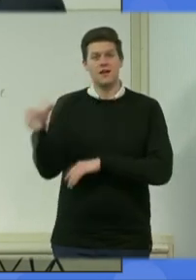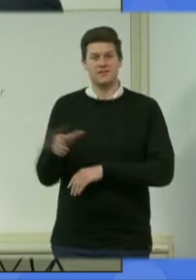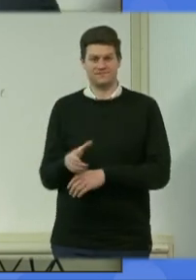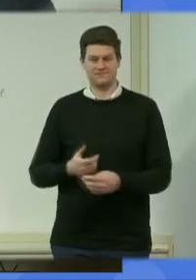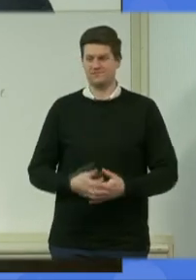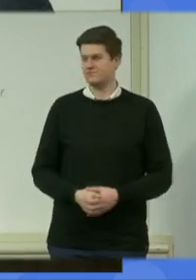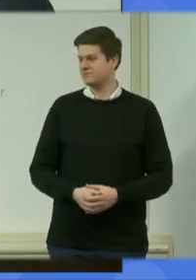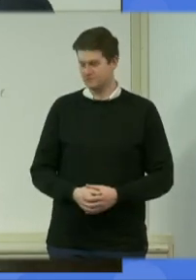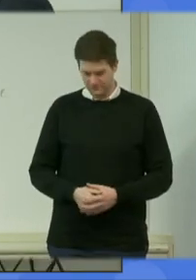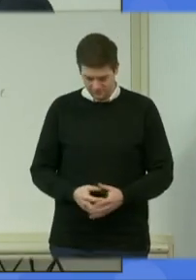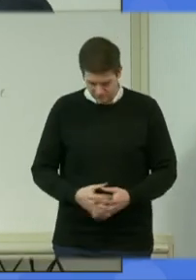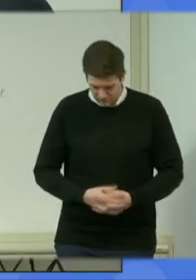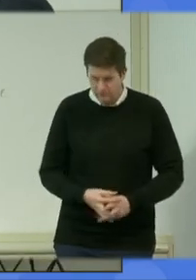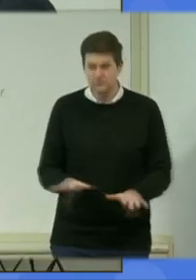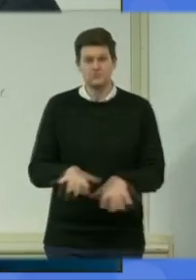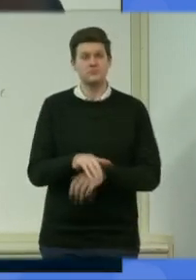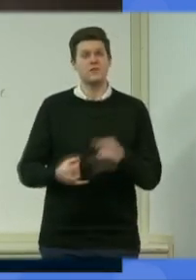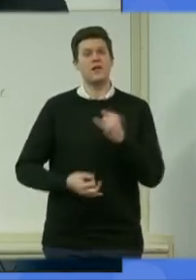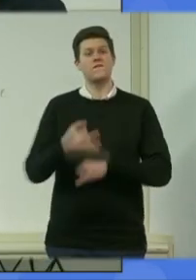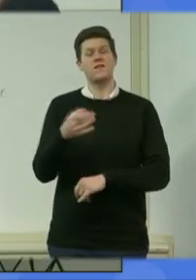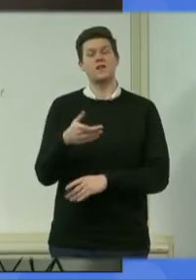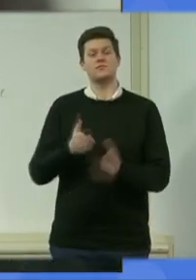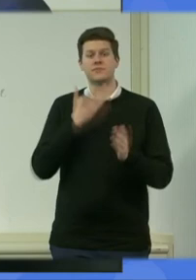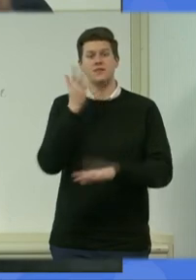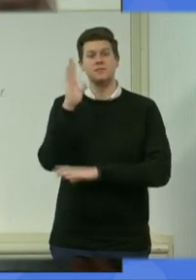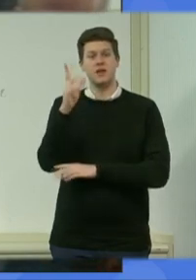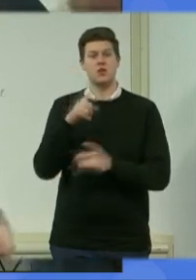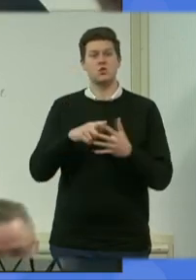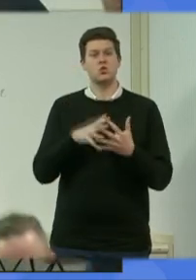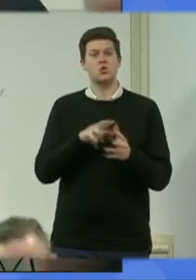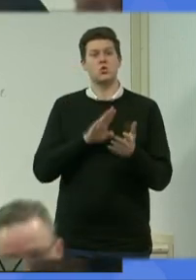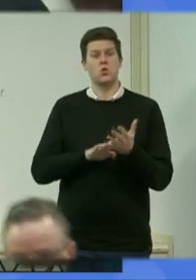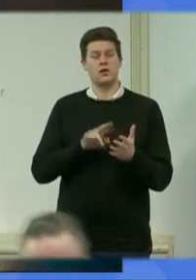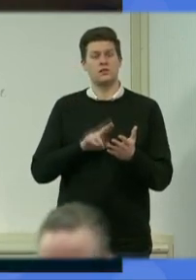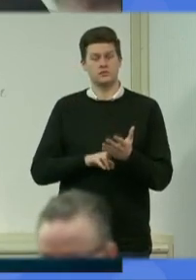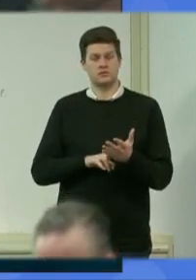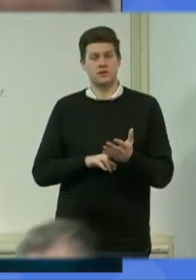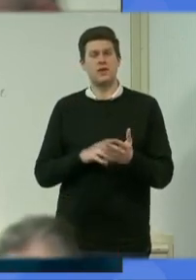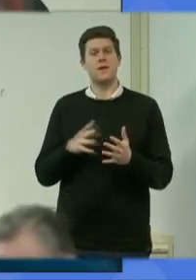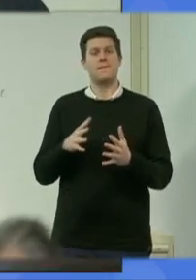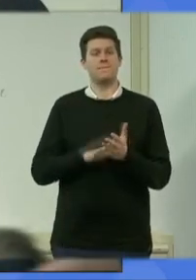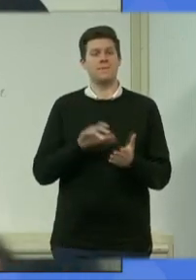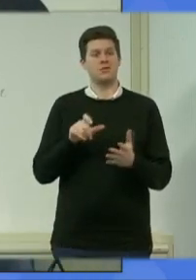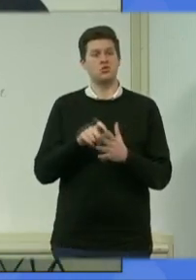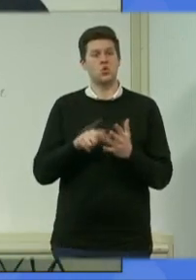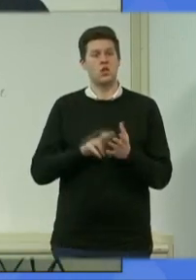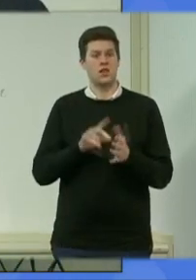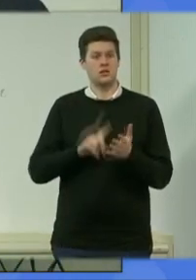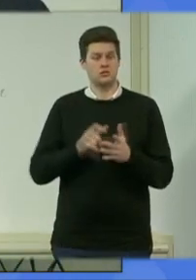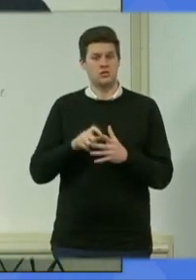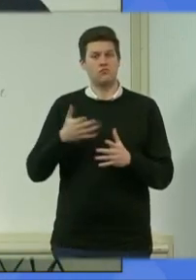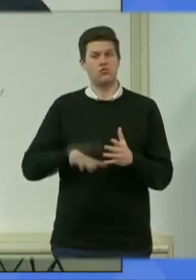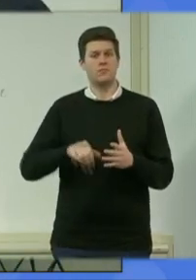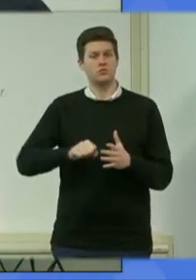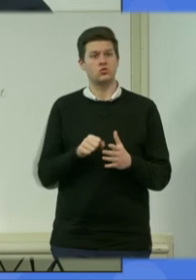So our final speaker is Ewan MacDonald Russell, and he's from the Scottish Retail Consortium. So Ewan is the